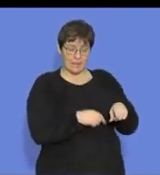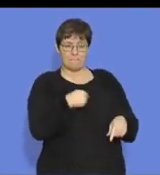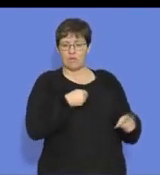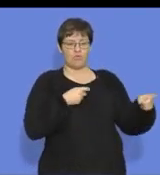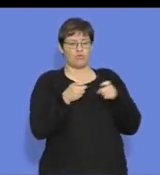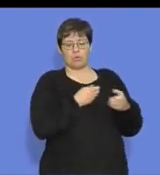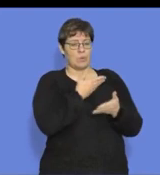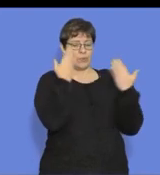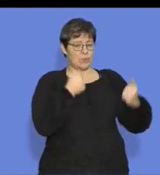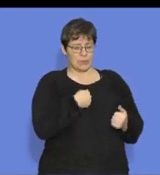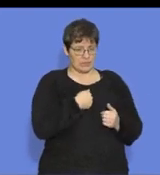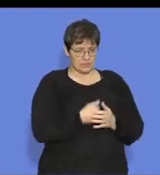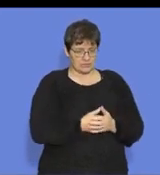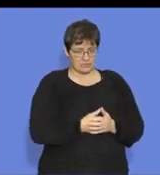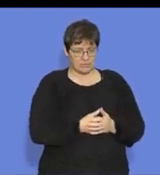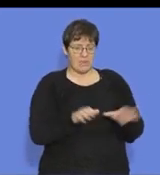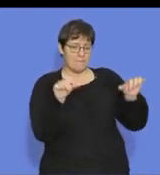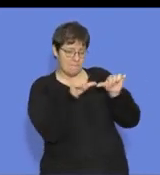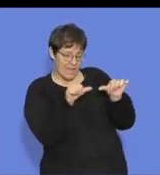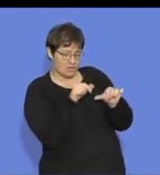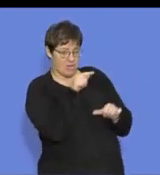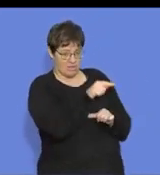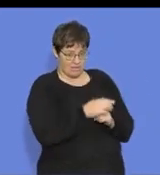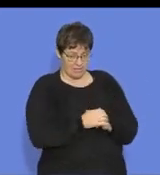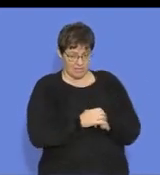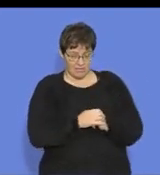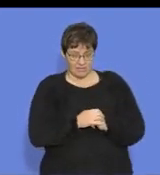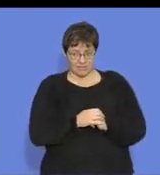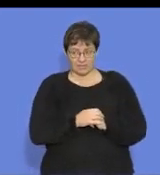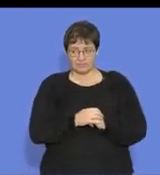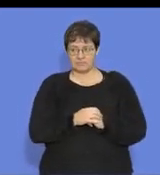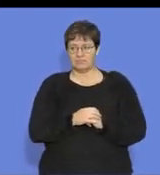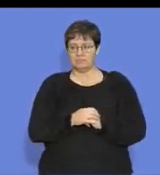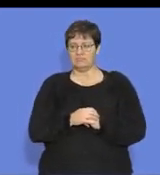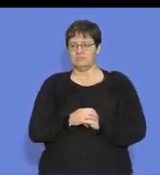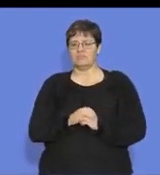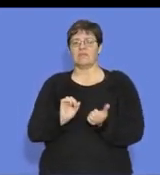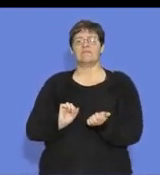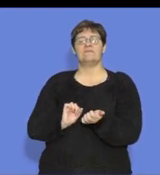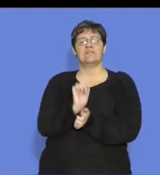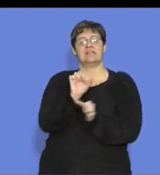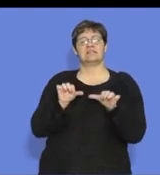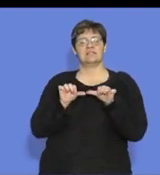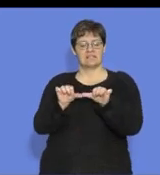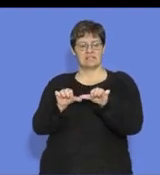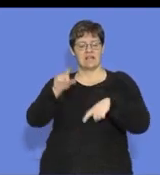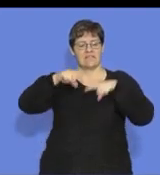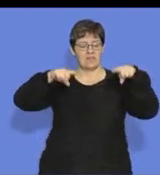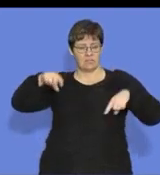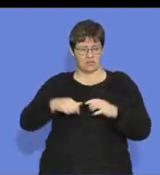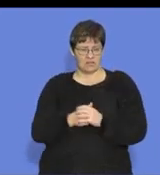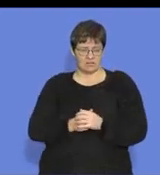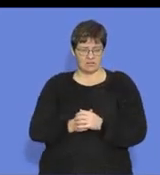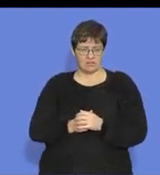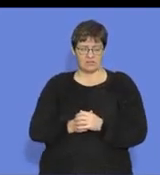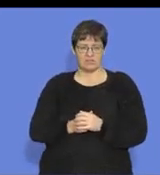is what you are measuring. And what are the fixed variables? And in this case,